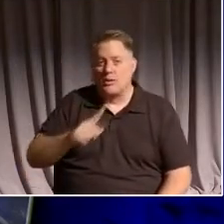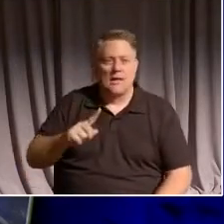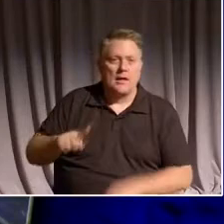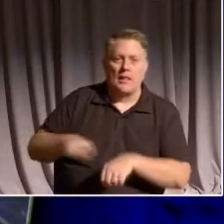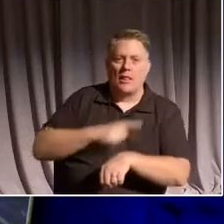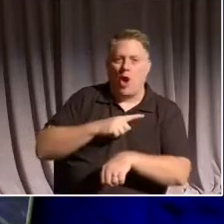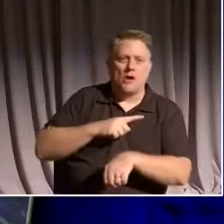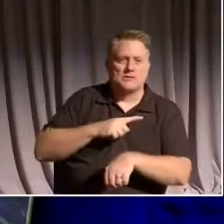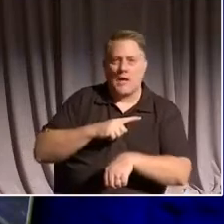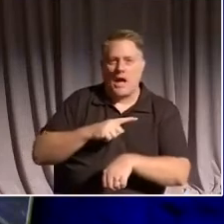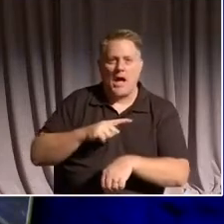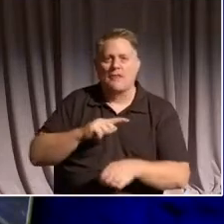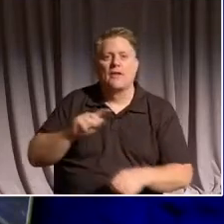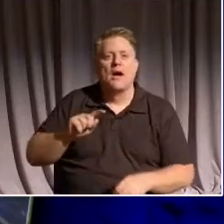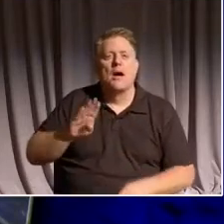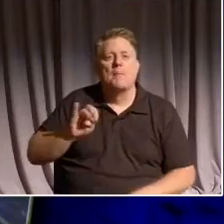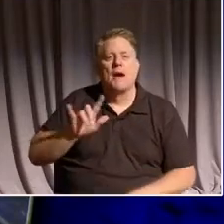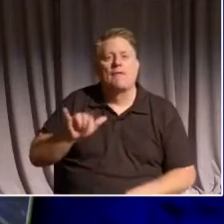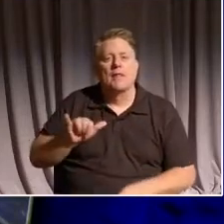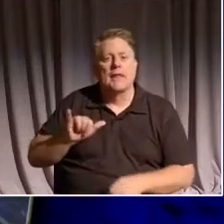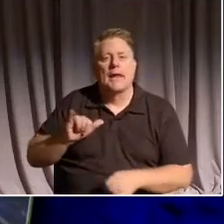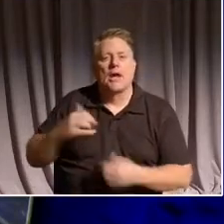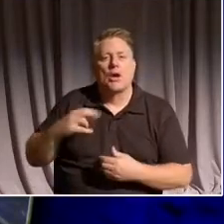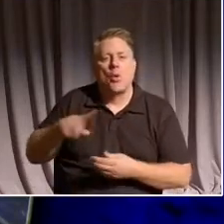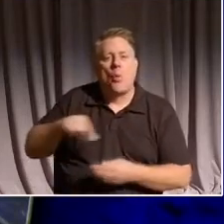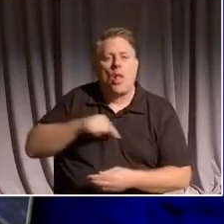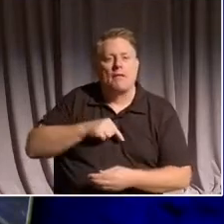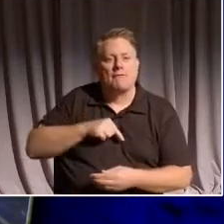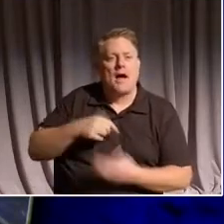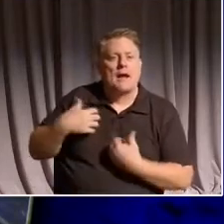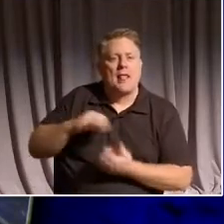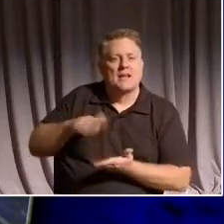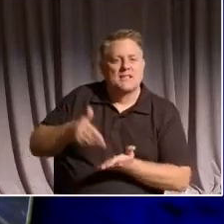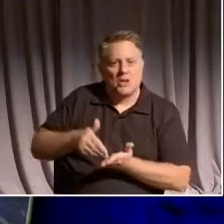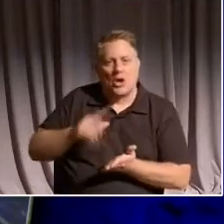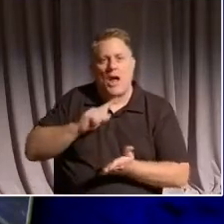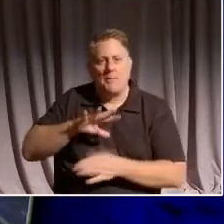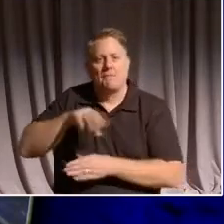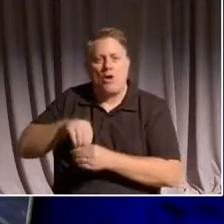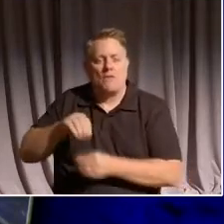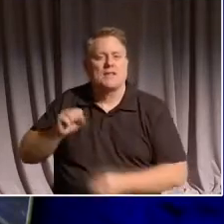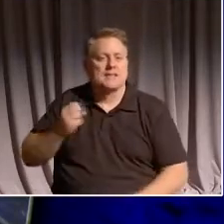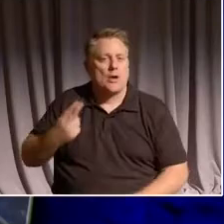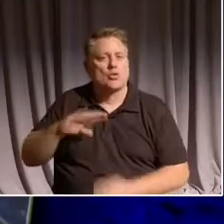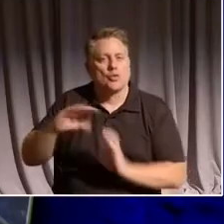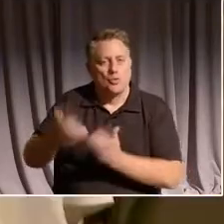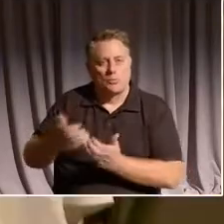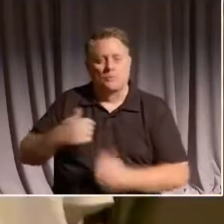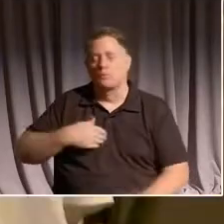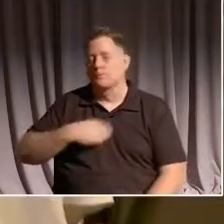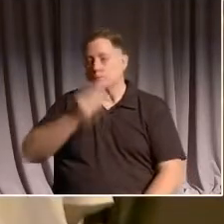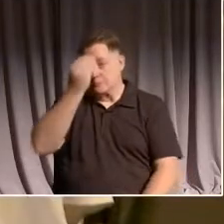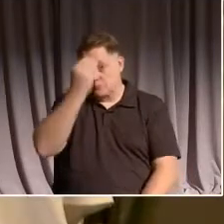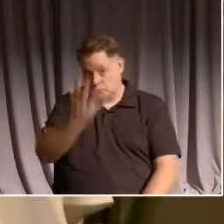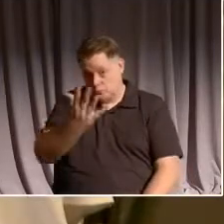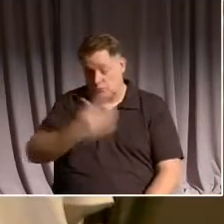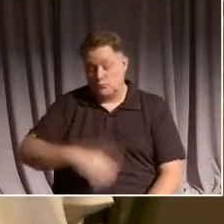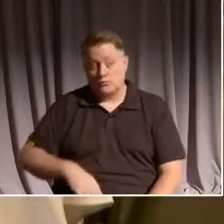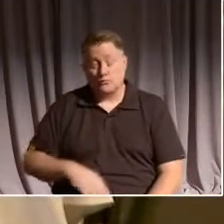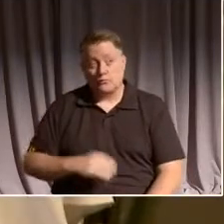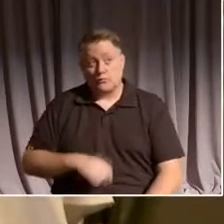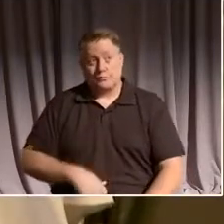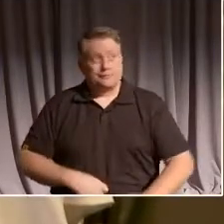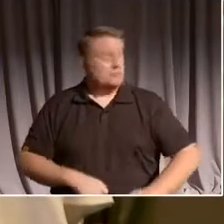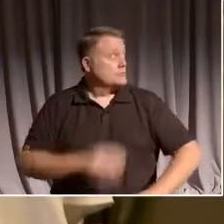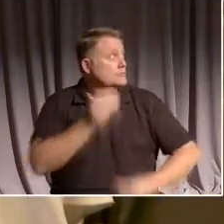federally qualified health center director and member of the Master Plan on Aging Stakeholder Group. So I wanted to tell you